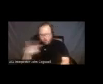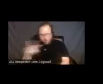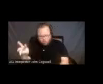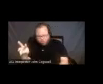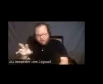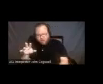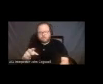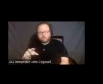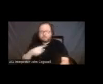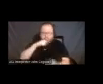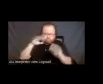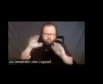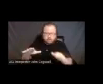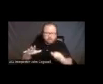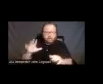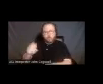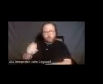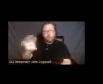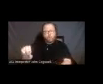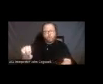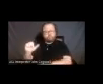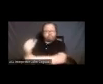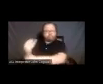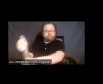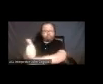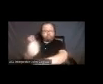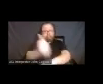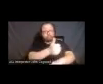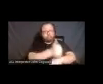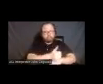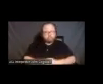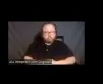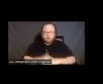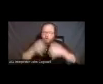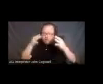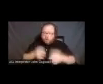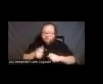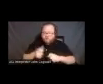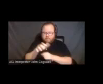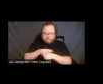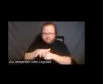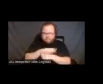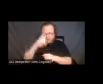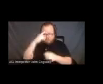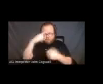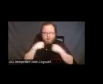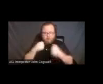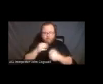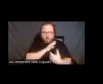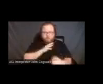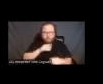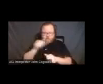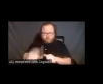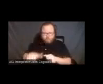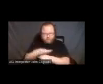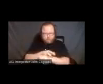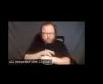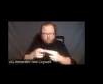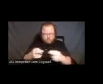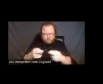hearing. The location of the public hearing has been determined by each of the regional mental health boards within that region.